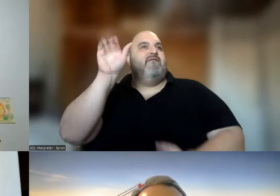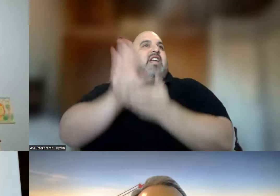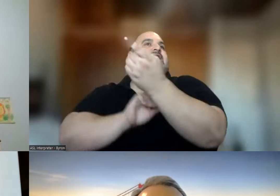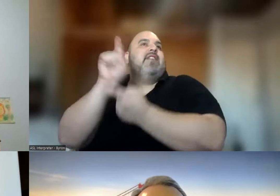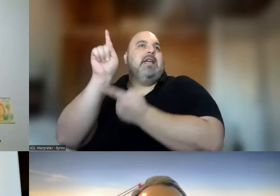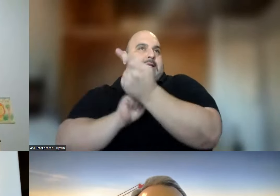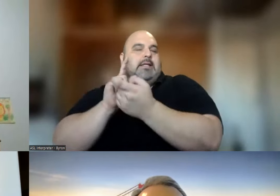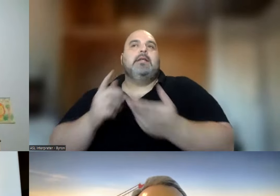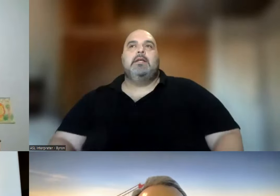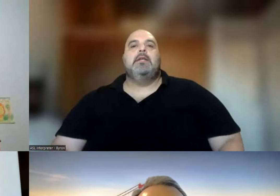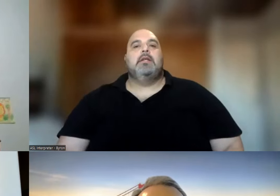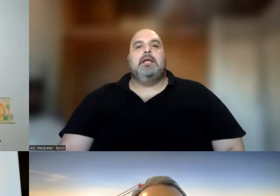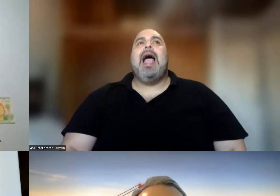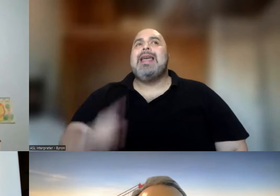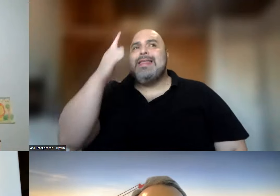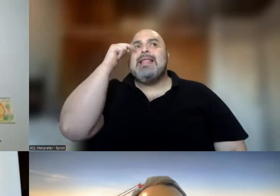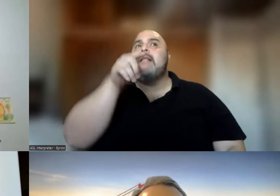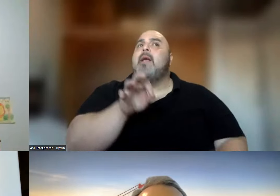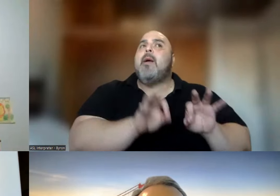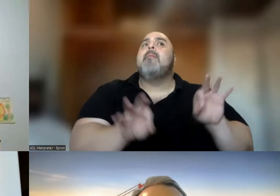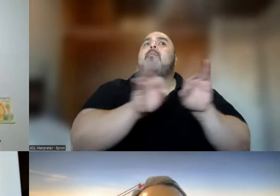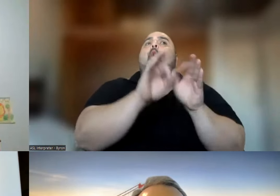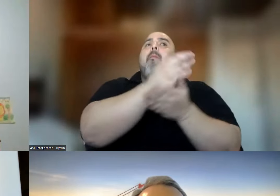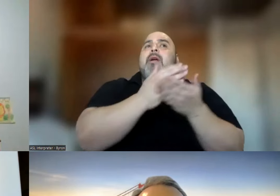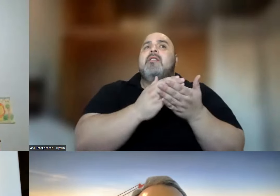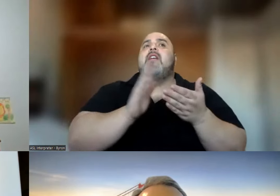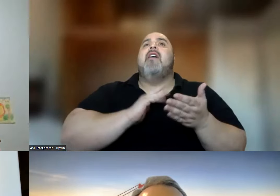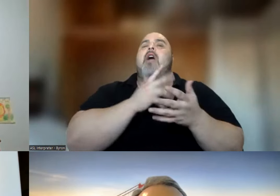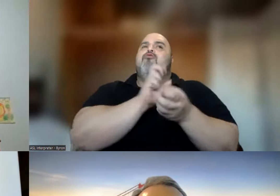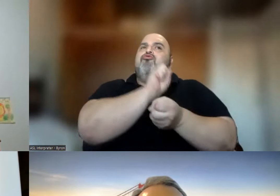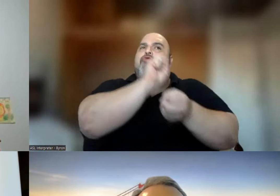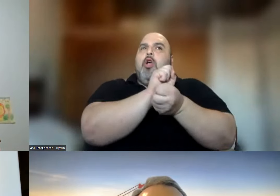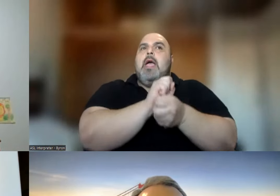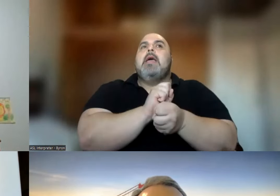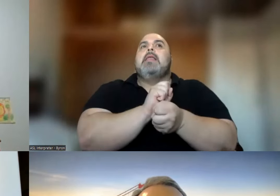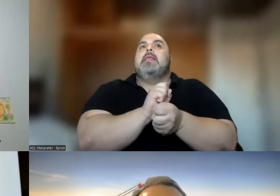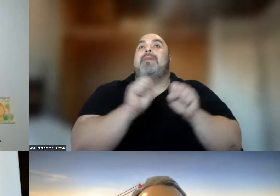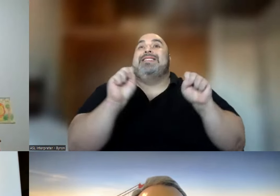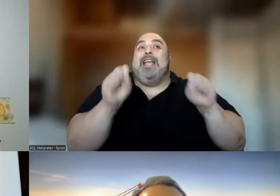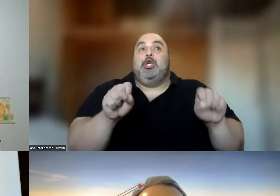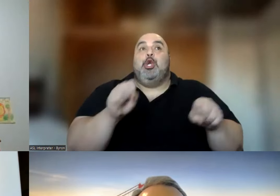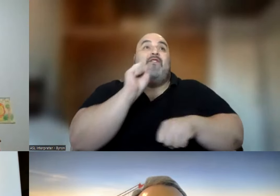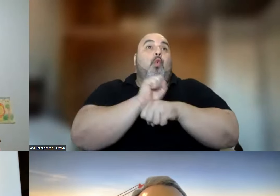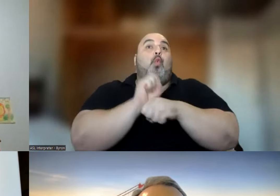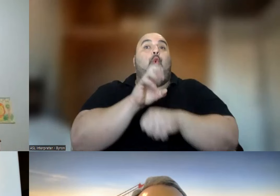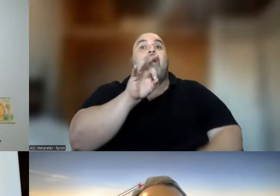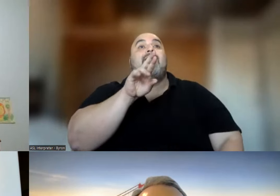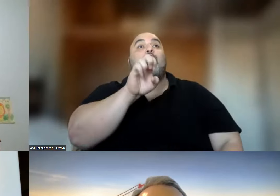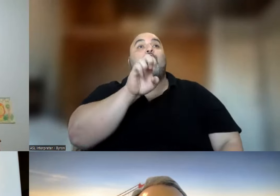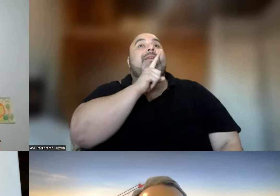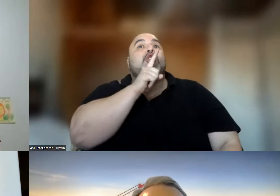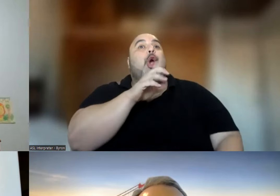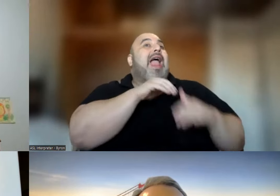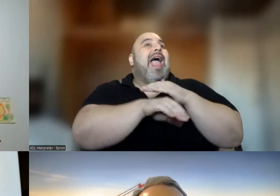think this is a key piece of unlocking the potential of our workforce and making sure that access isn't just